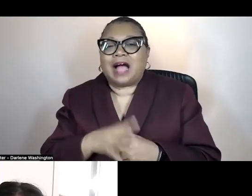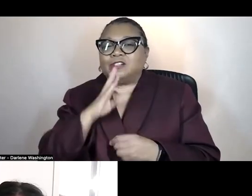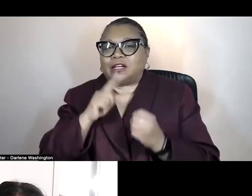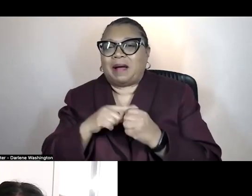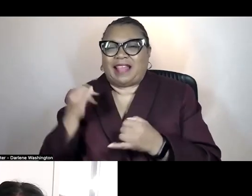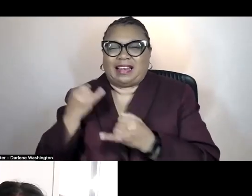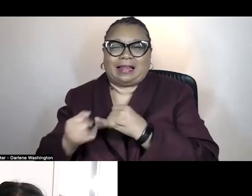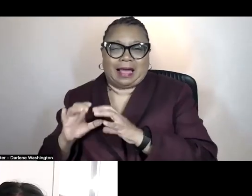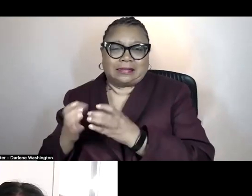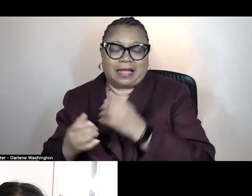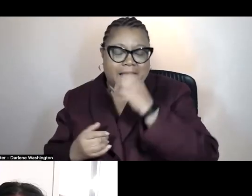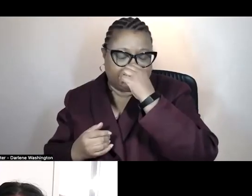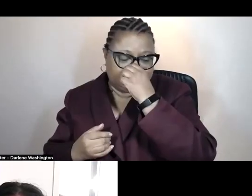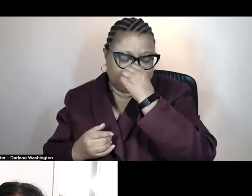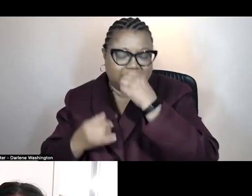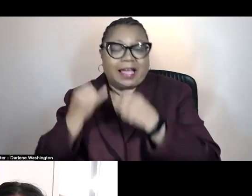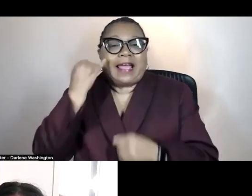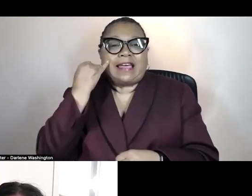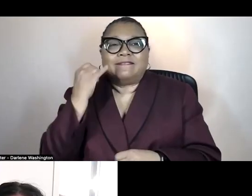that in the last class. If